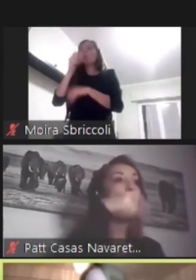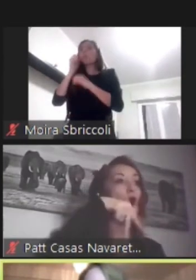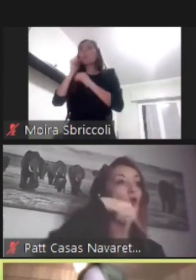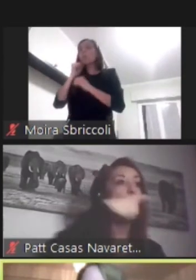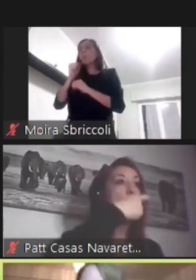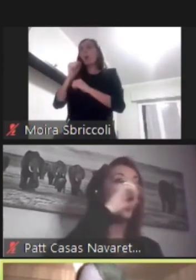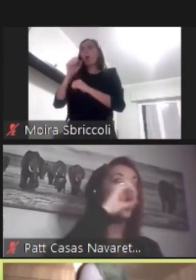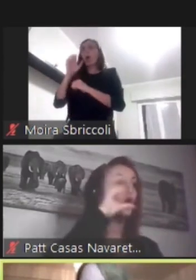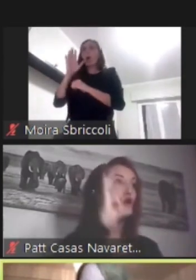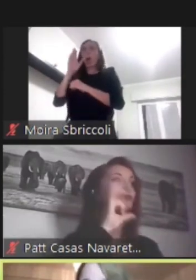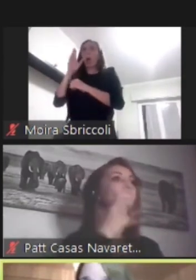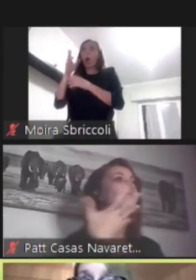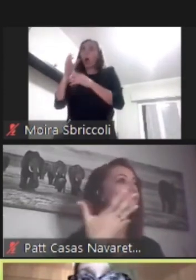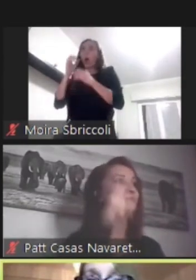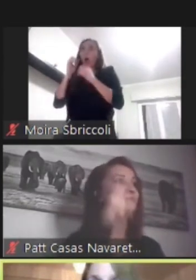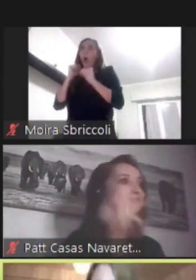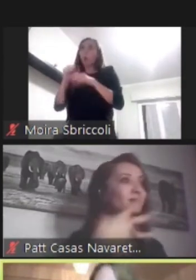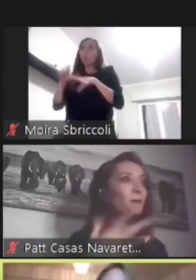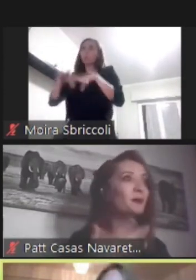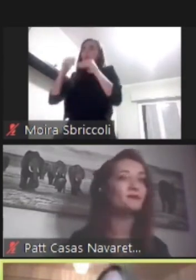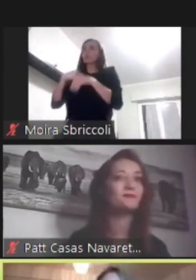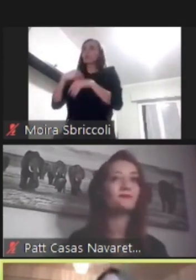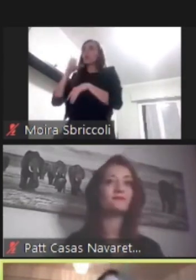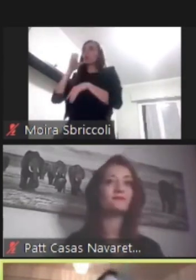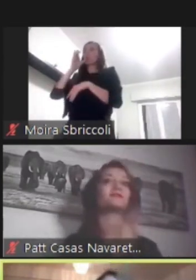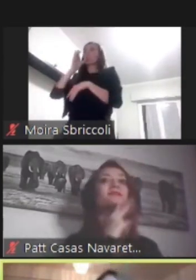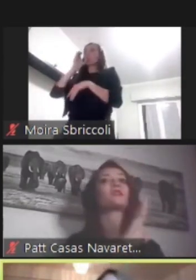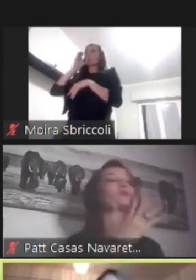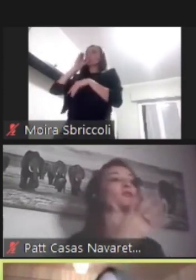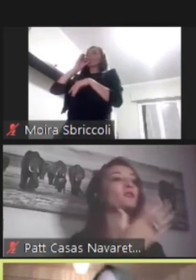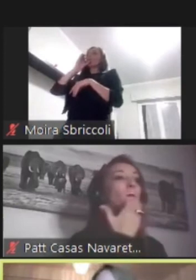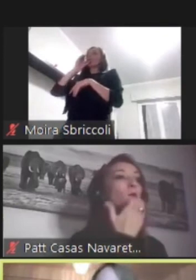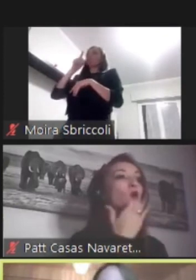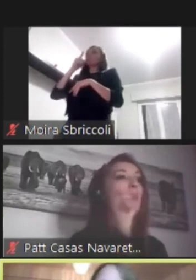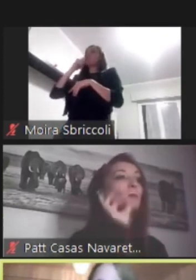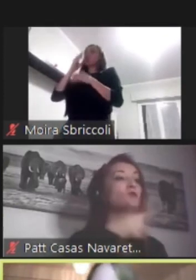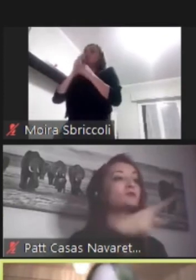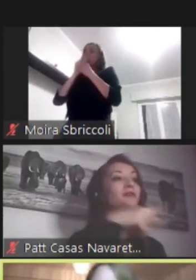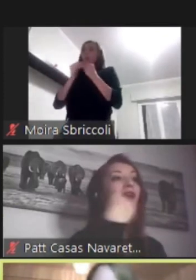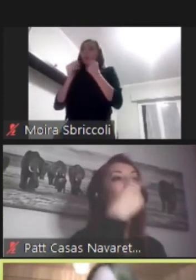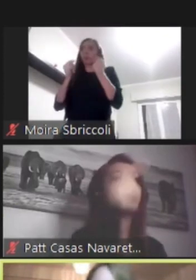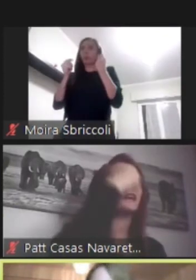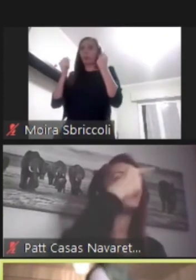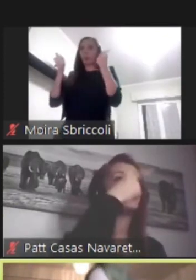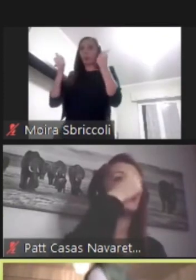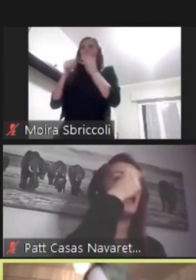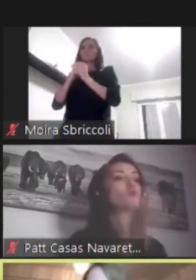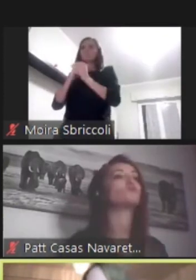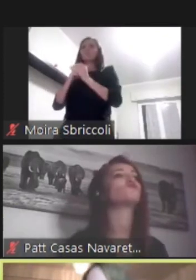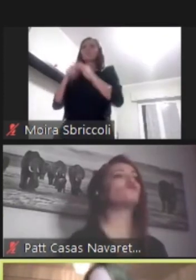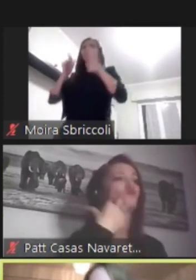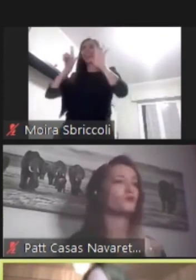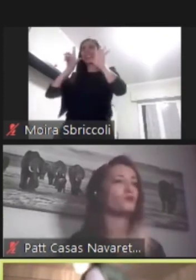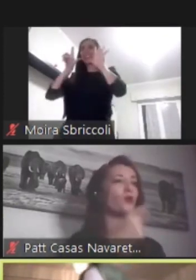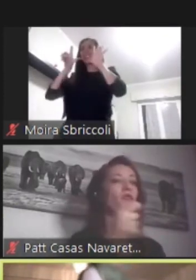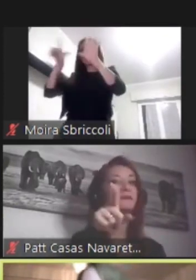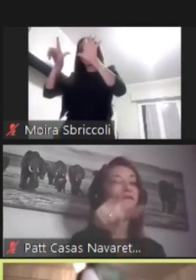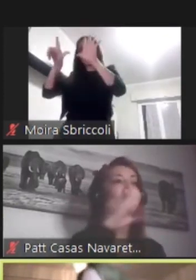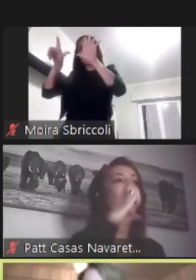Now let's take a look at evening primrose oil. Evening primrose oil is really rich